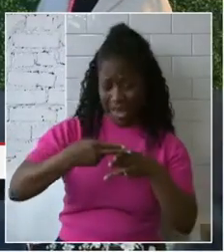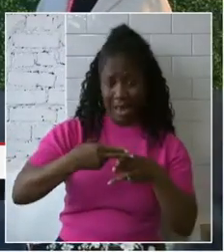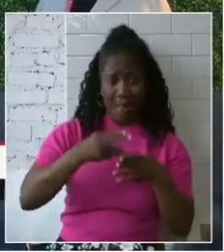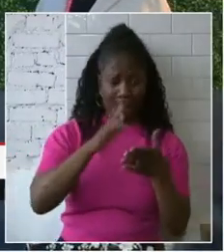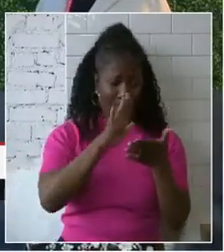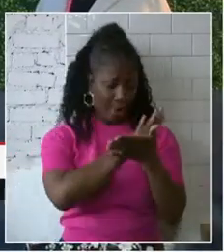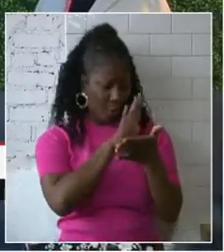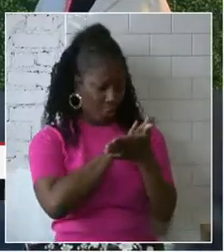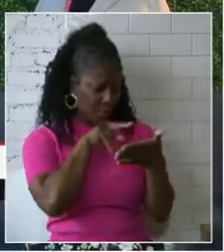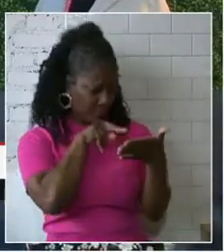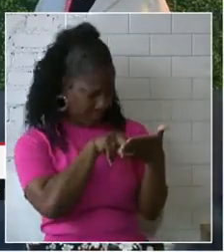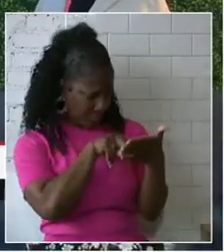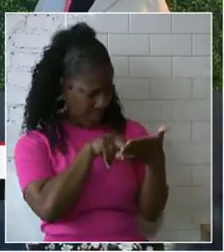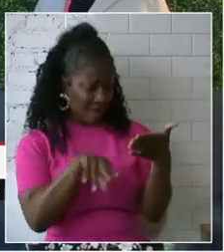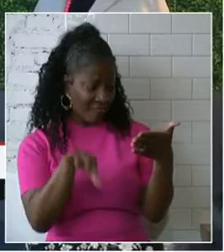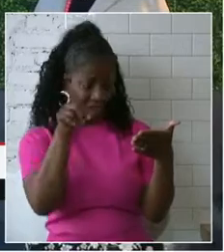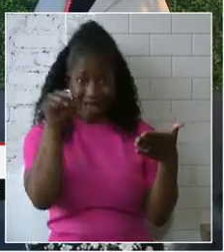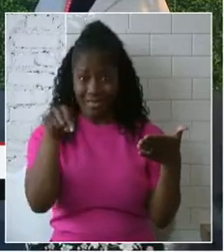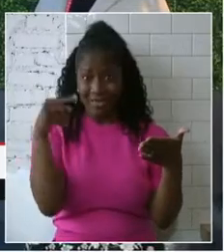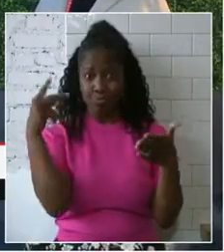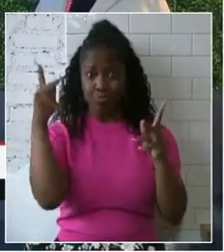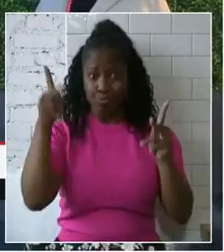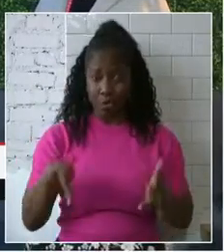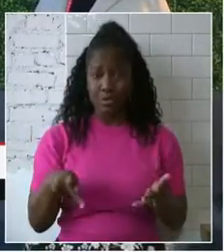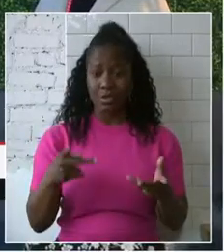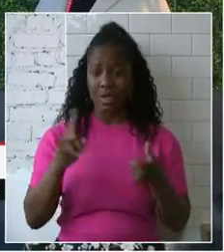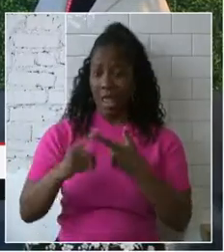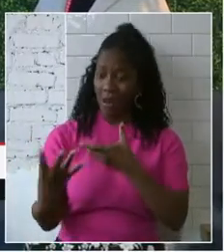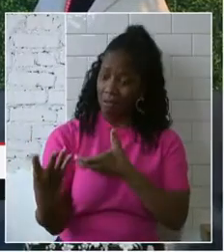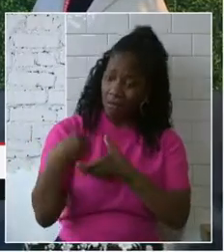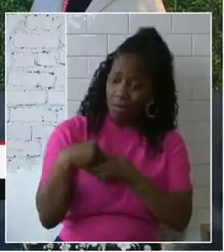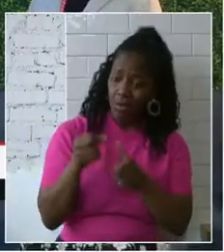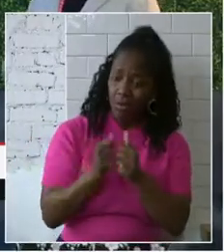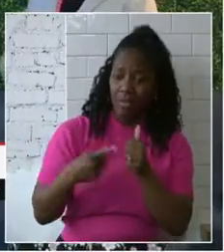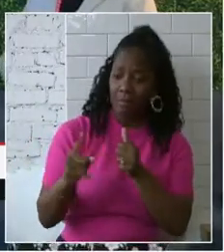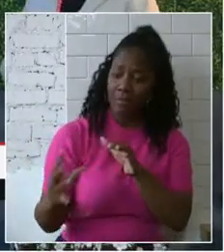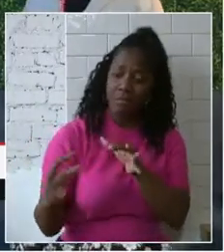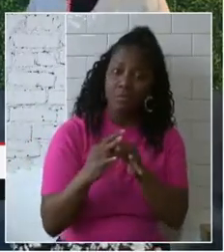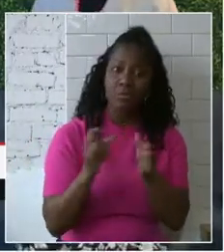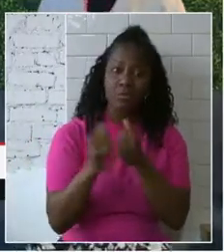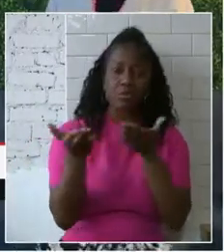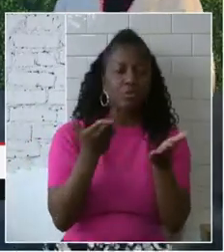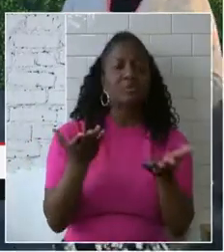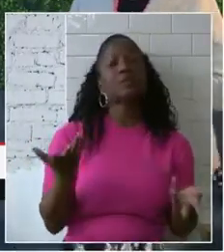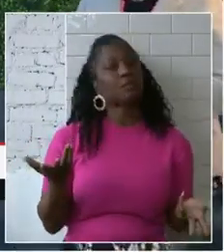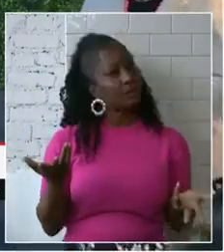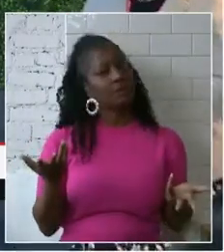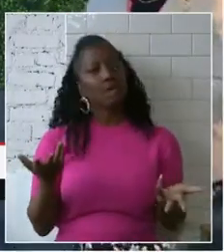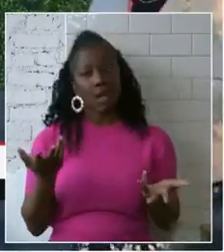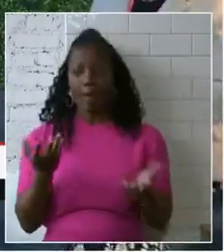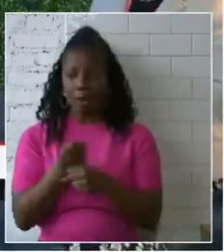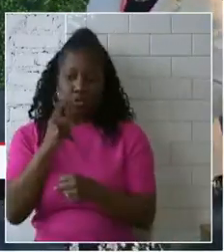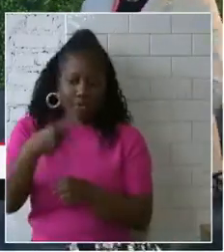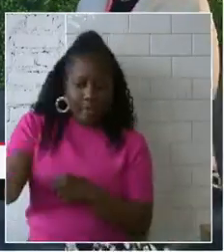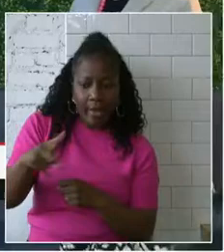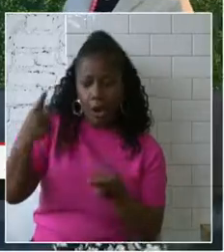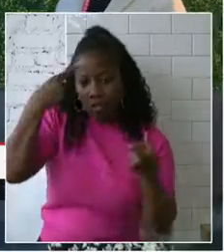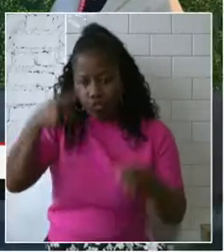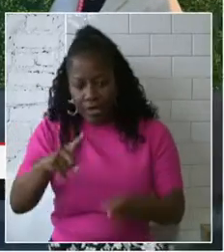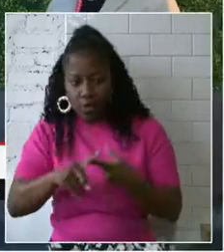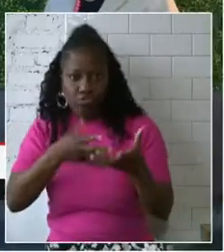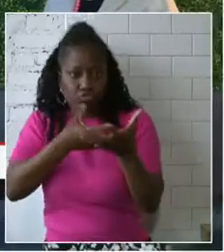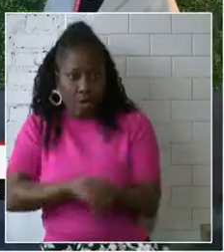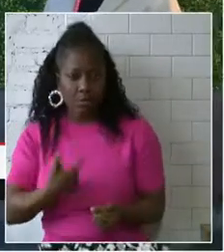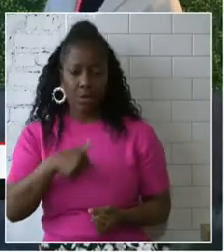paper, but finding a person, engaging them and connecting them to services and having them to agree to trust